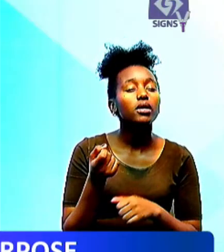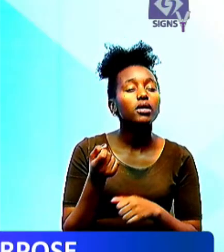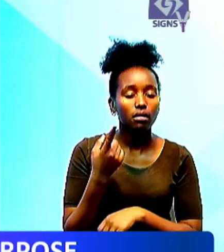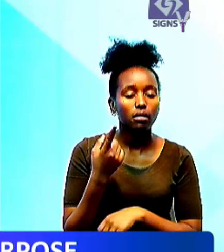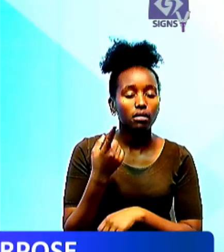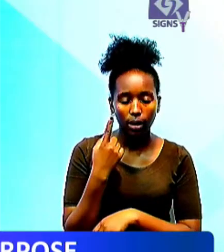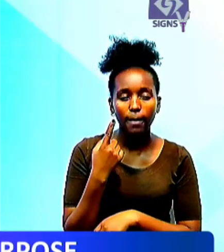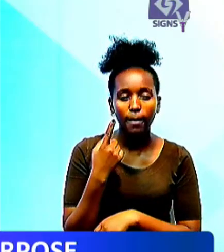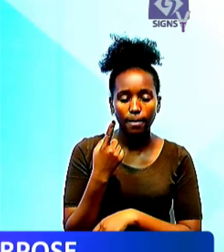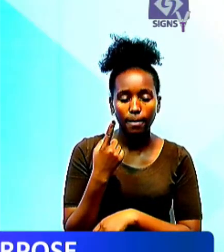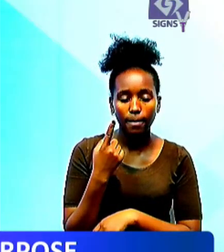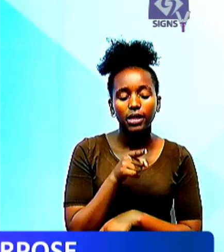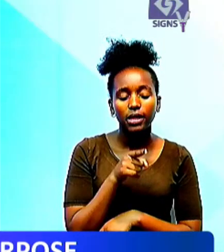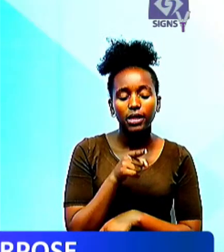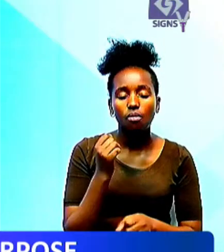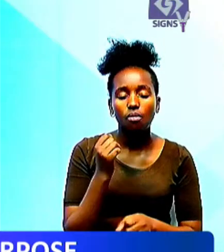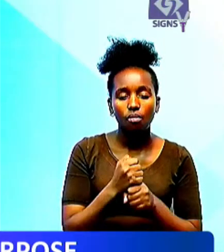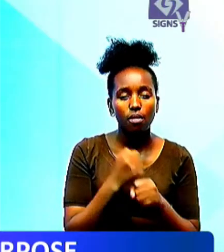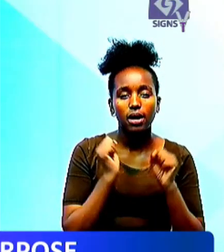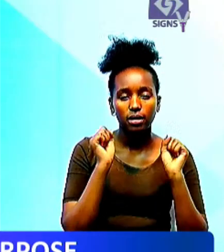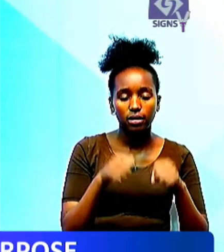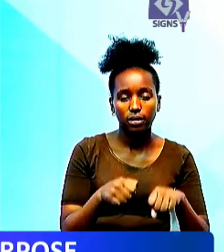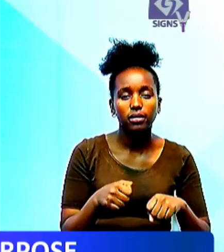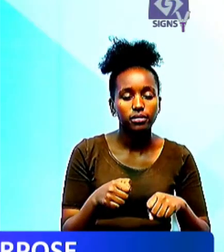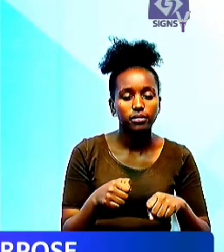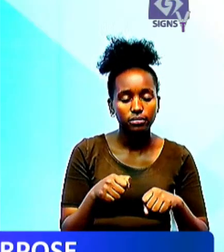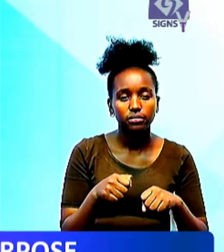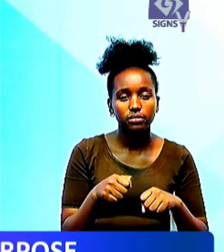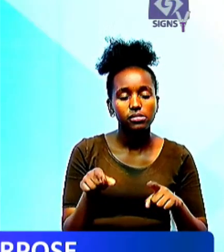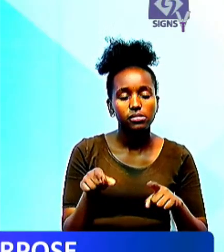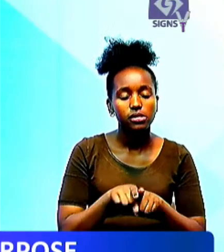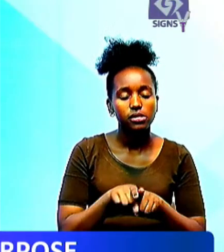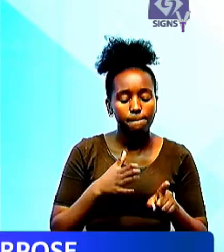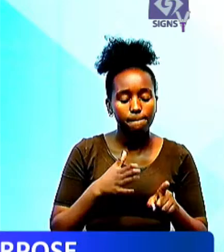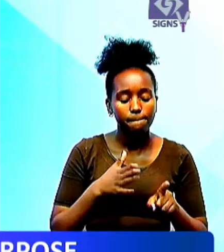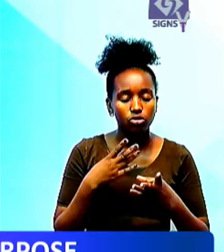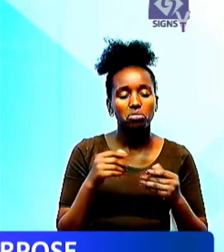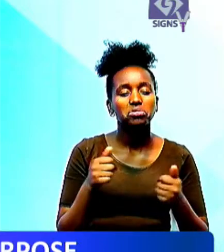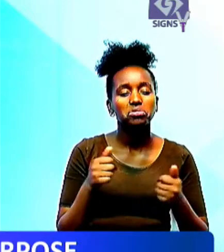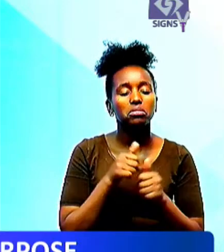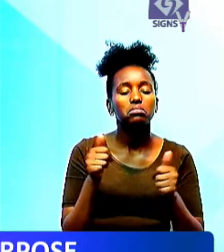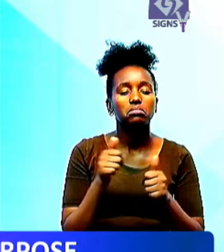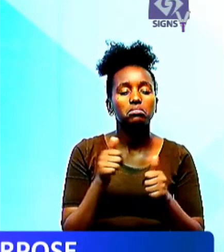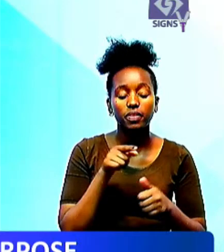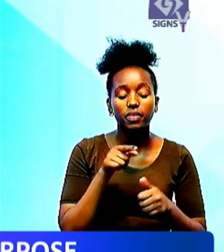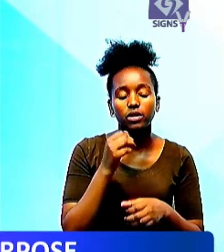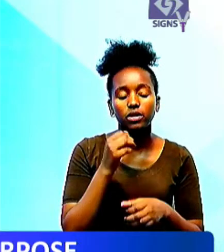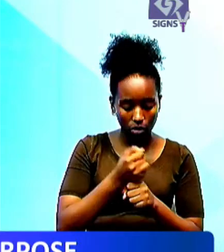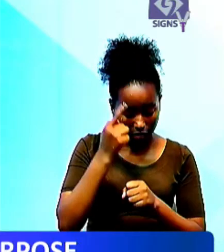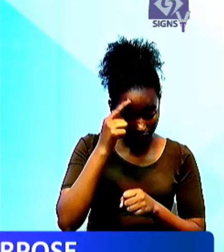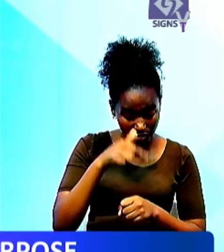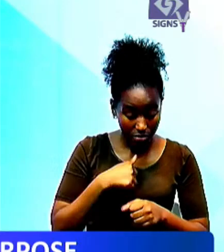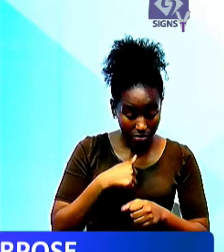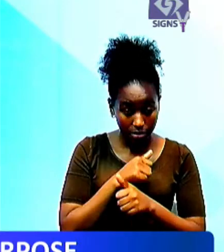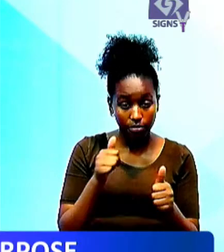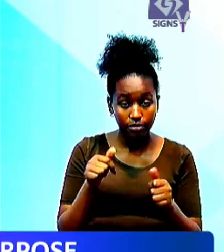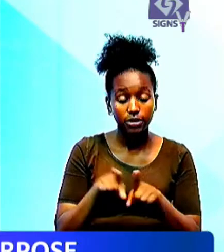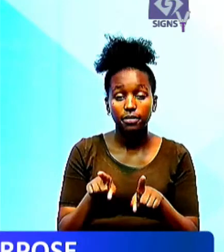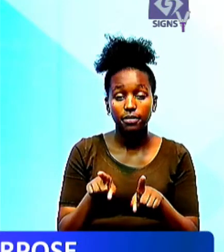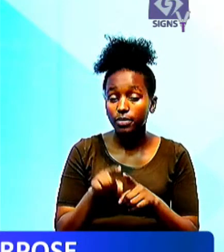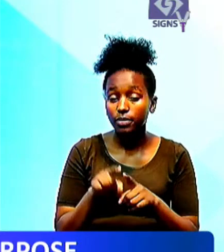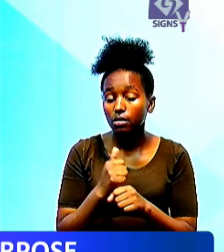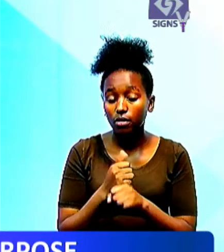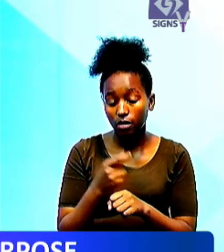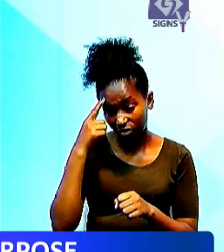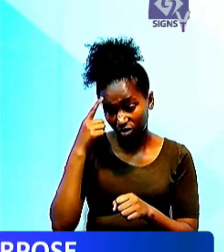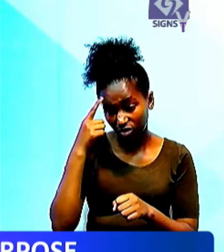is a suitability. There's something we call suitability of the solution I'm offering. I know, Alan, this is what works for me, this is what works for Moses, and this is what